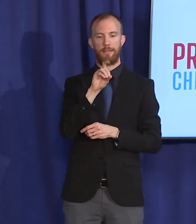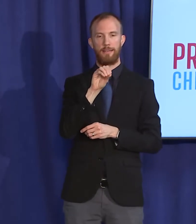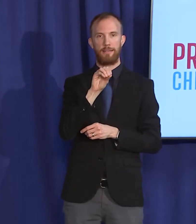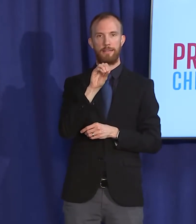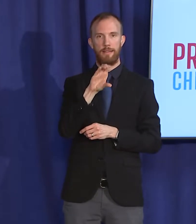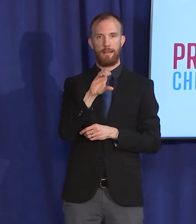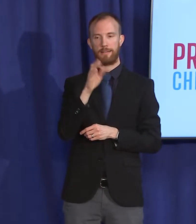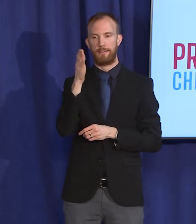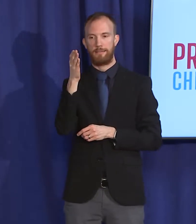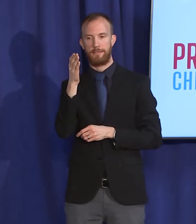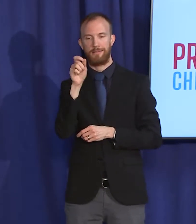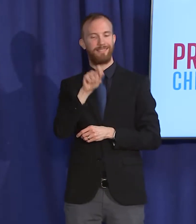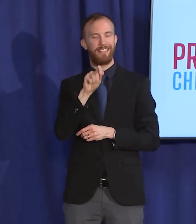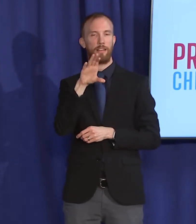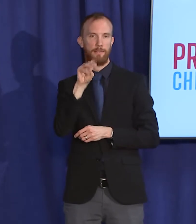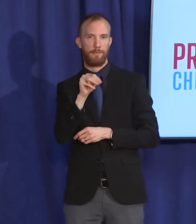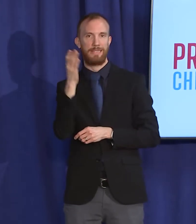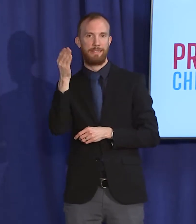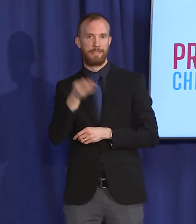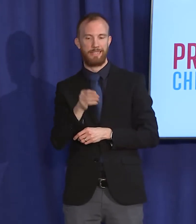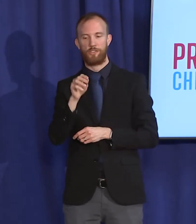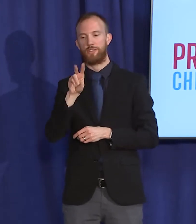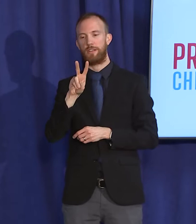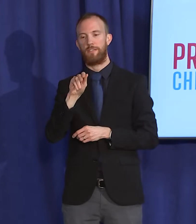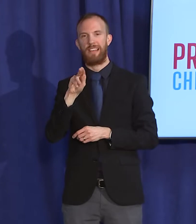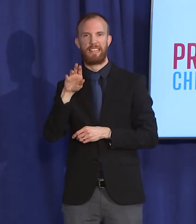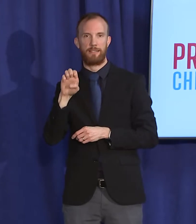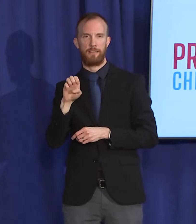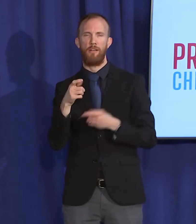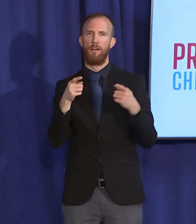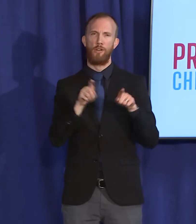ZocDoc.com/vaccine. And as always, continue to visit